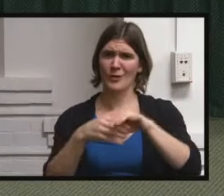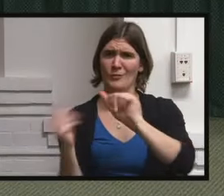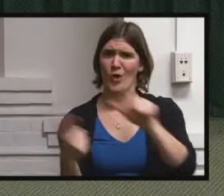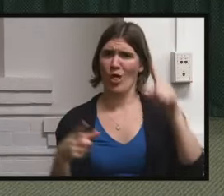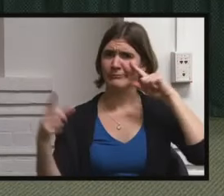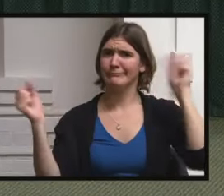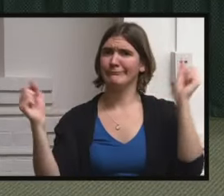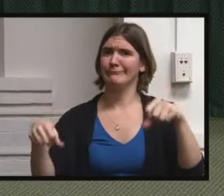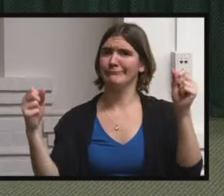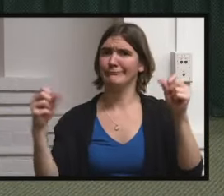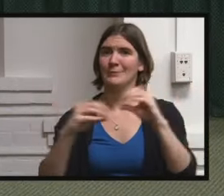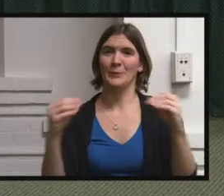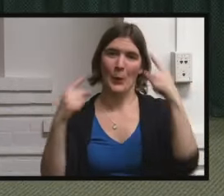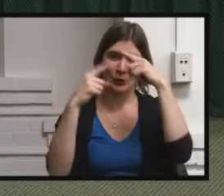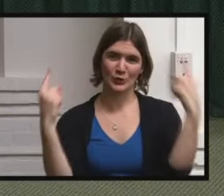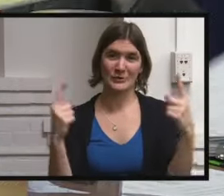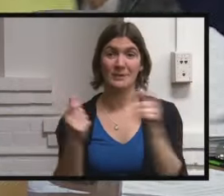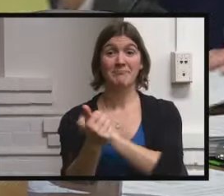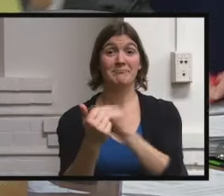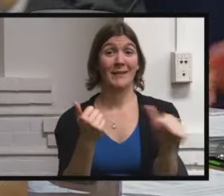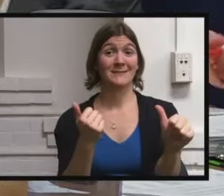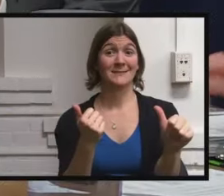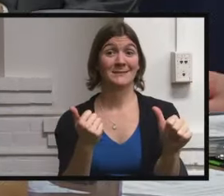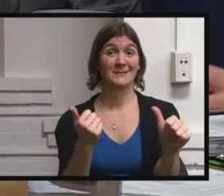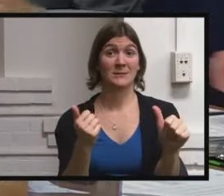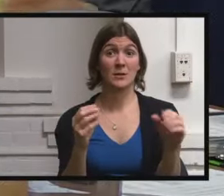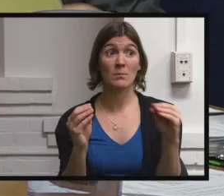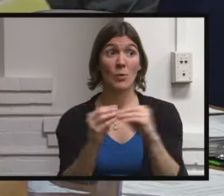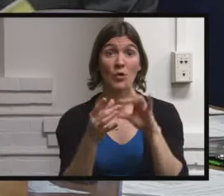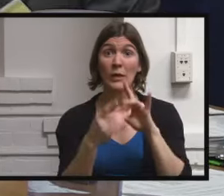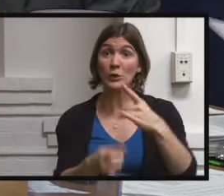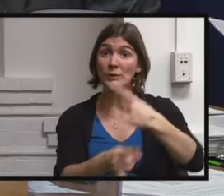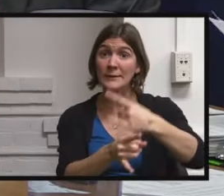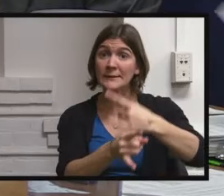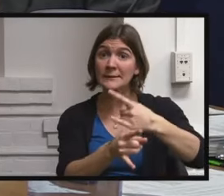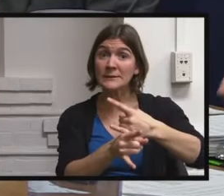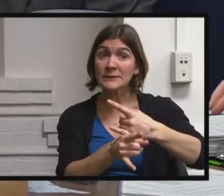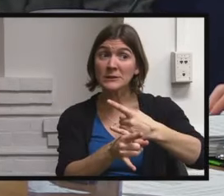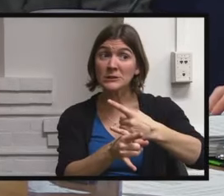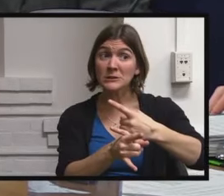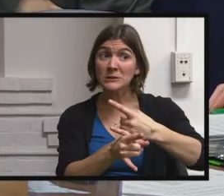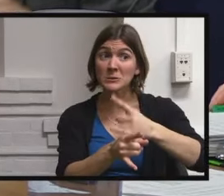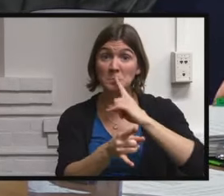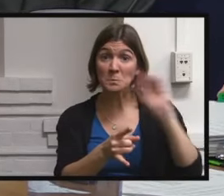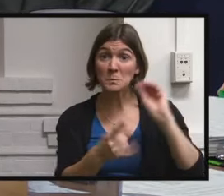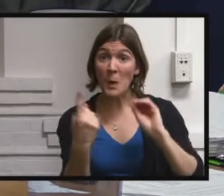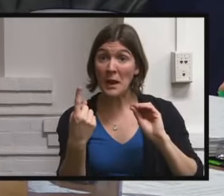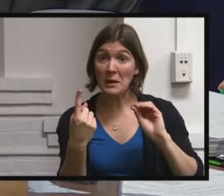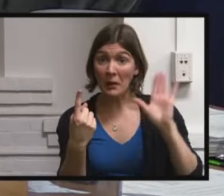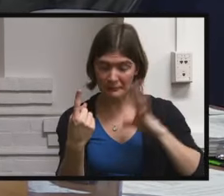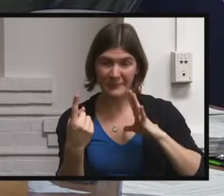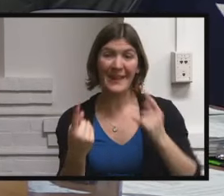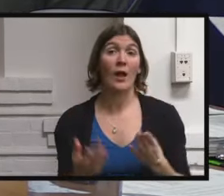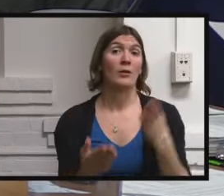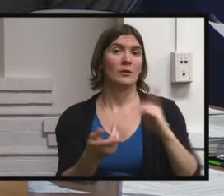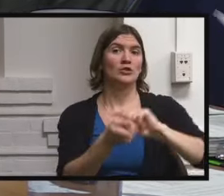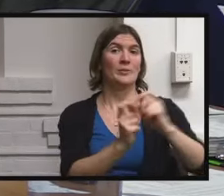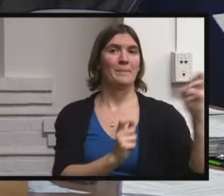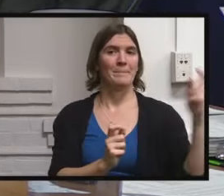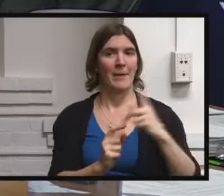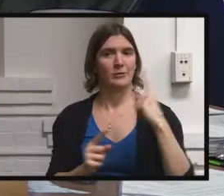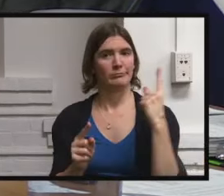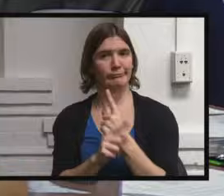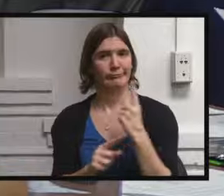oppose or abstaining. It carries 4-0. Is there any other business to come in front of us as liquor commissioners? Hearing none, We're looking for a motion